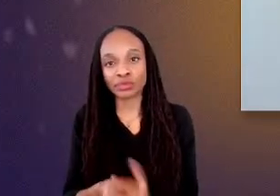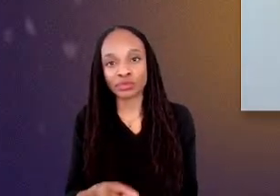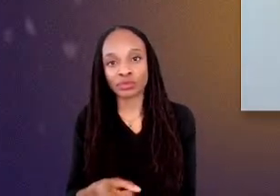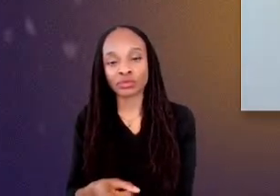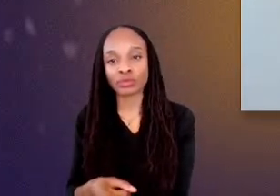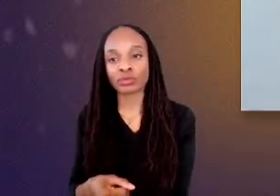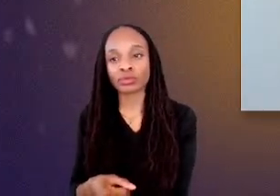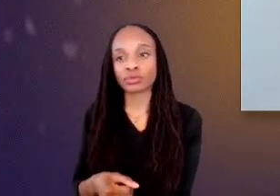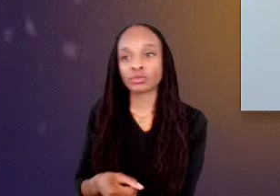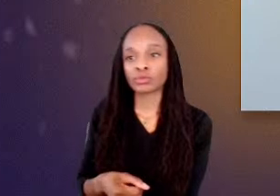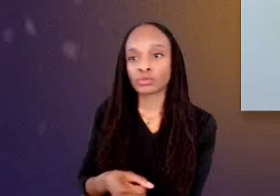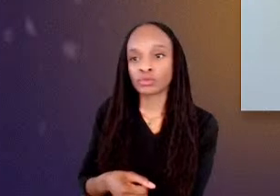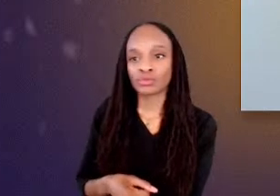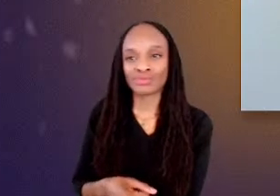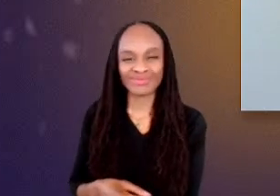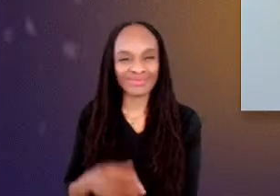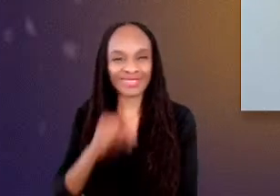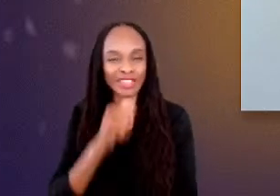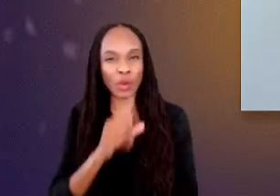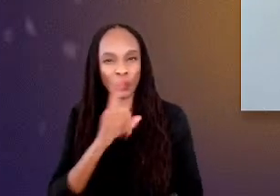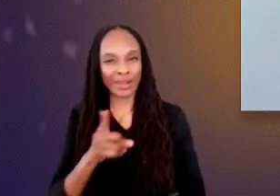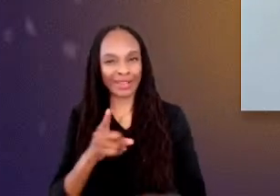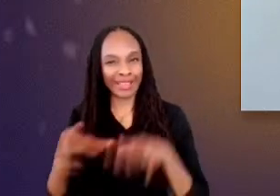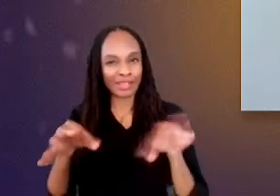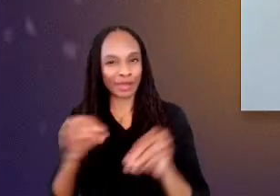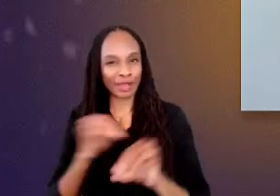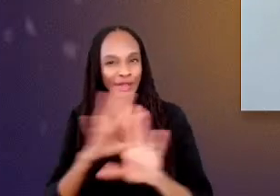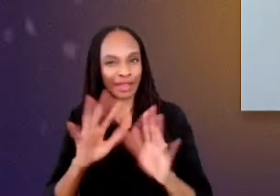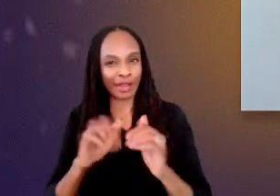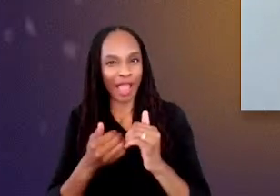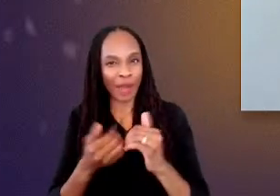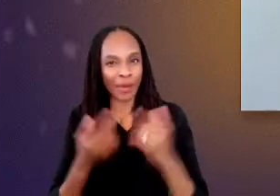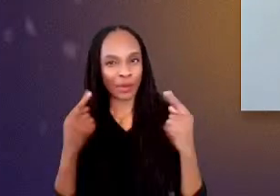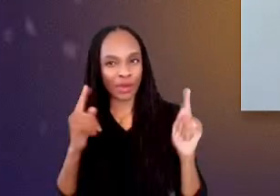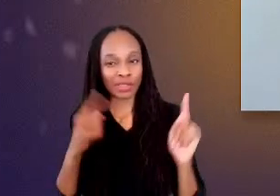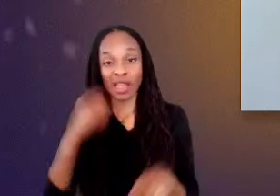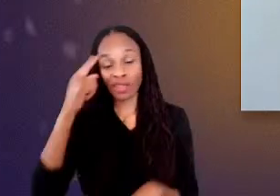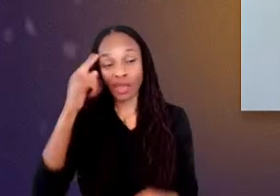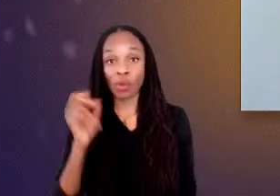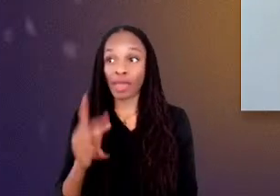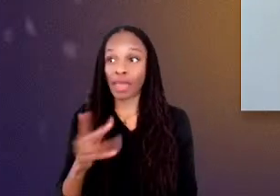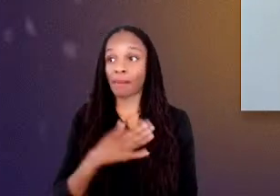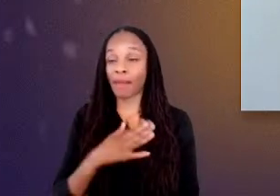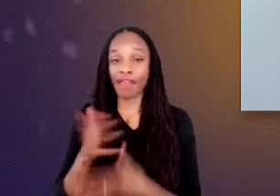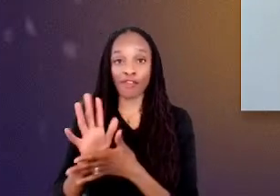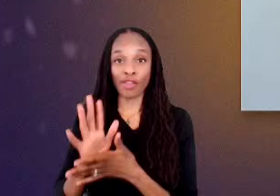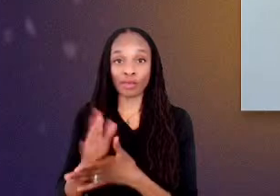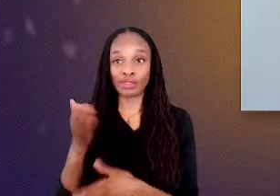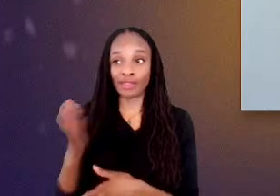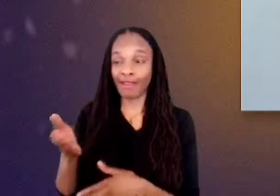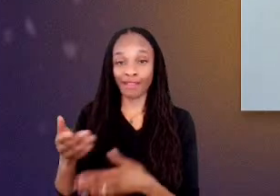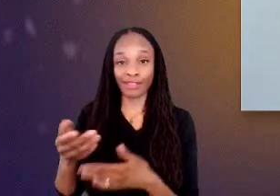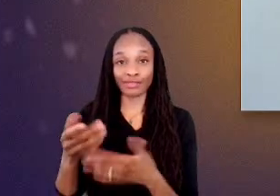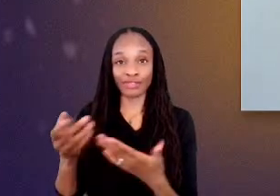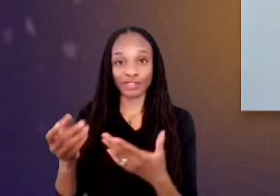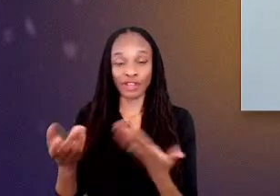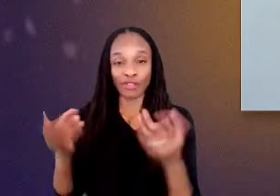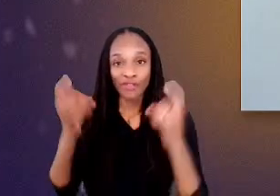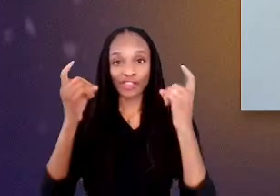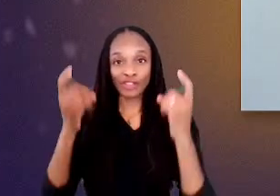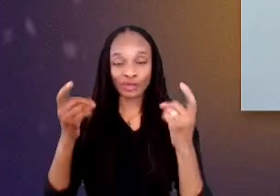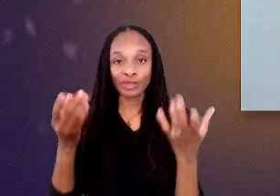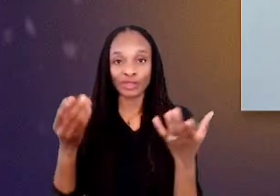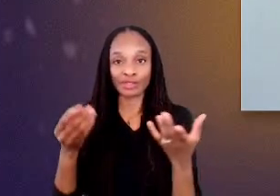you know, lack of transparency about how it works. I just sort of thought, okay, my film's on the festival circuit now. The powers